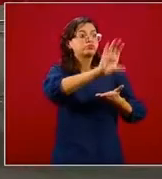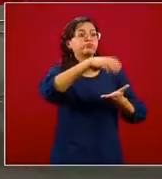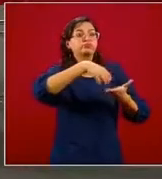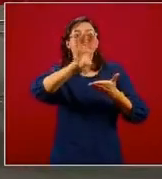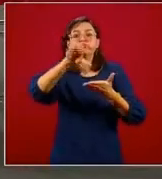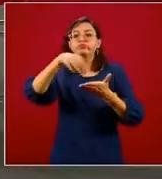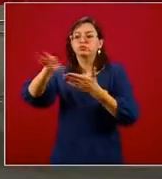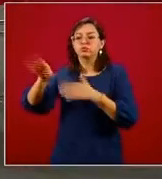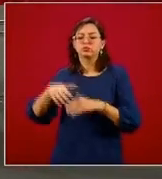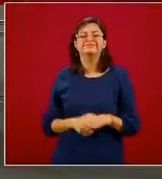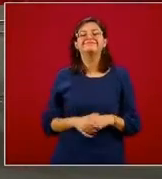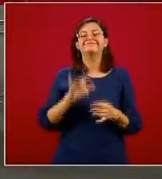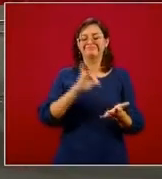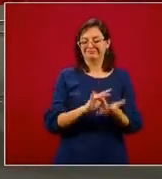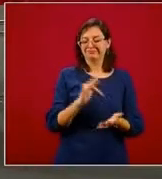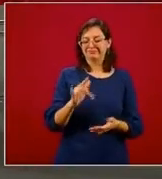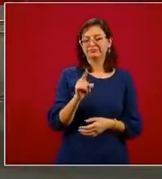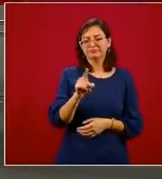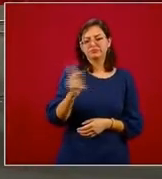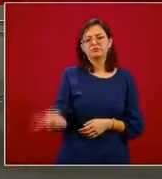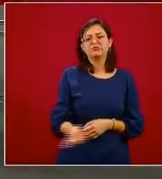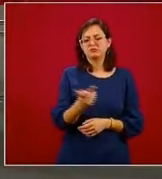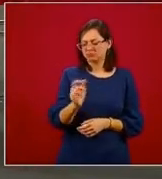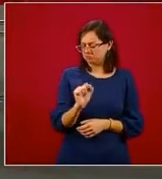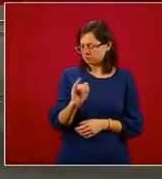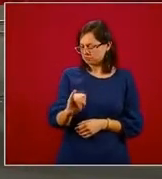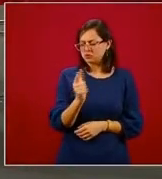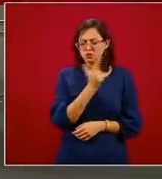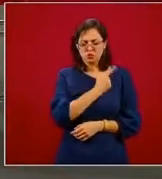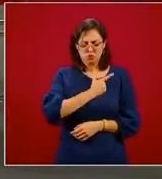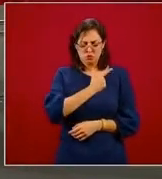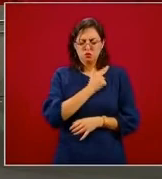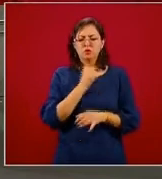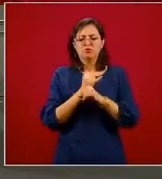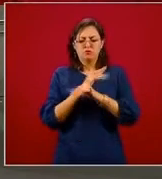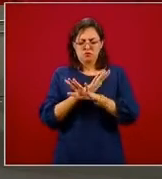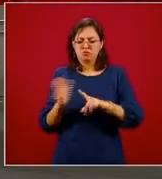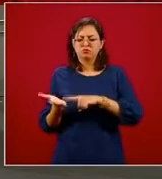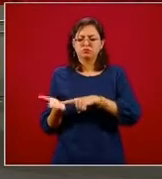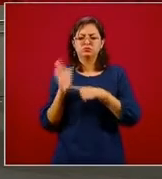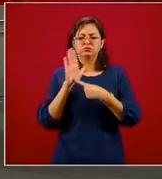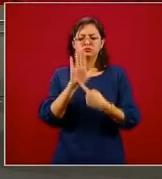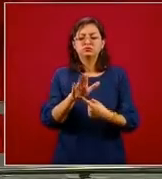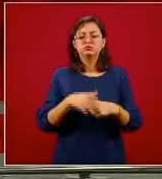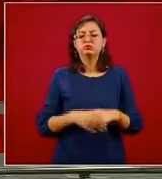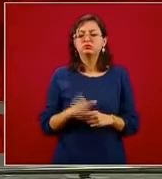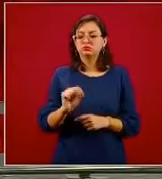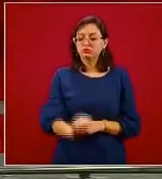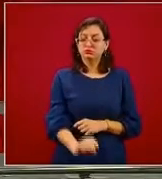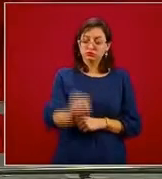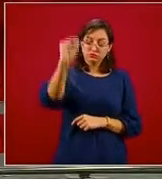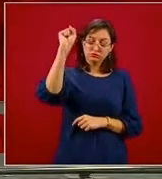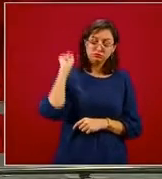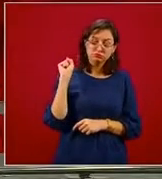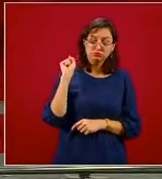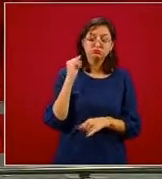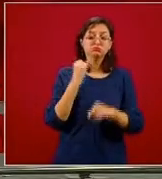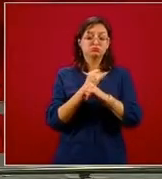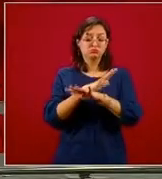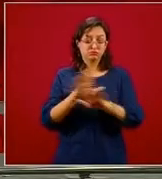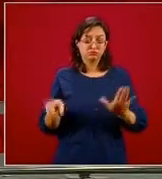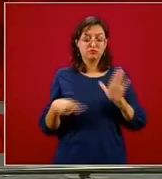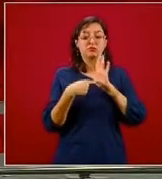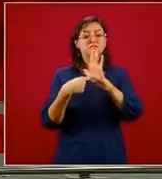su institutions will pregunta. be distributing those. De la primera, con Thank you mucho very gusto much, traemos, Dulce, for your preparamos la question. información. De hecho, lo que presentamos el Yes, sábado pasado we will get you that